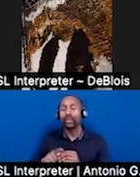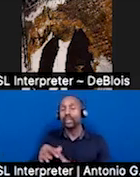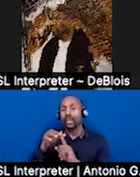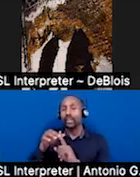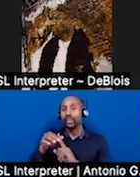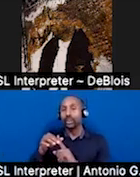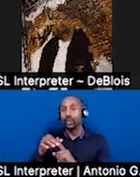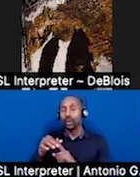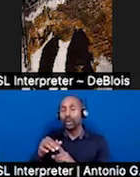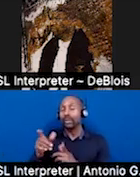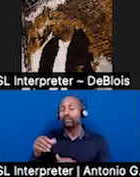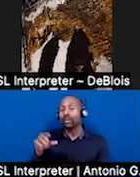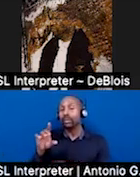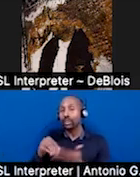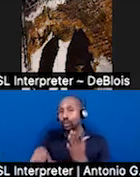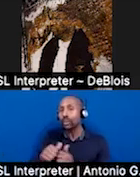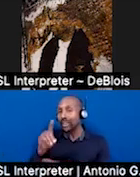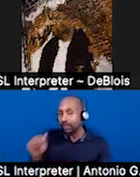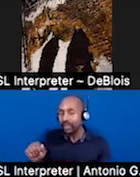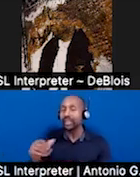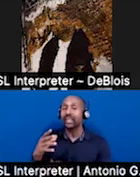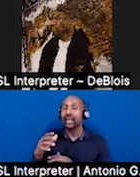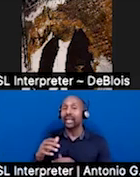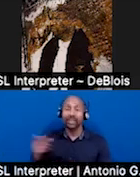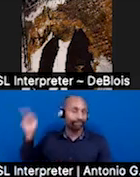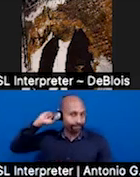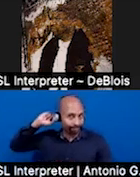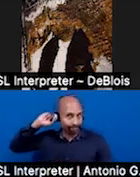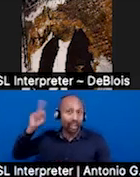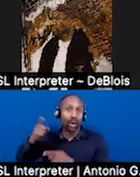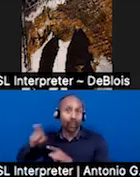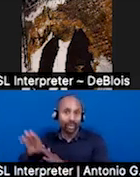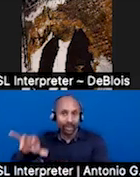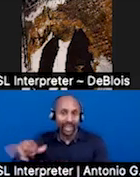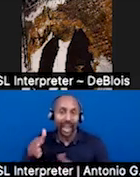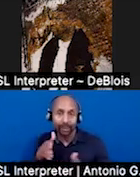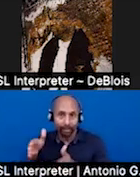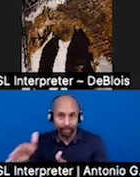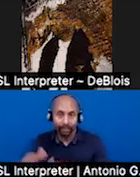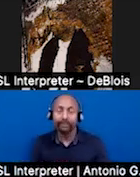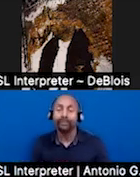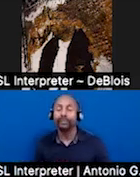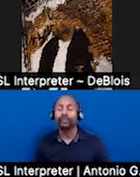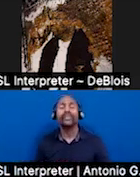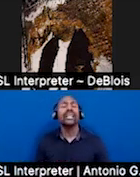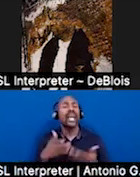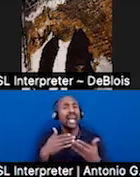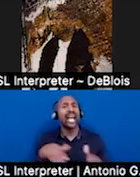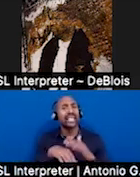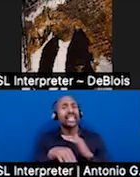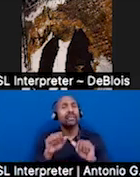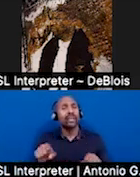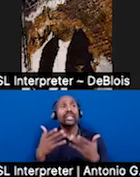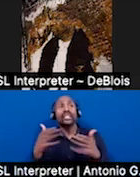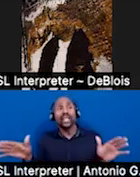underscore Ava's comment about how we can't think about accessibility as a general principle, that accessibility really is